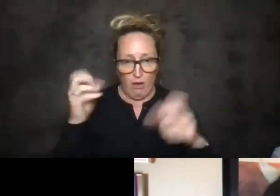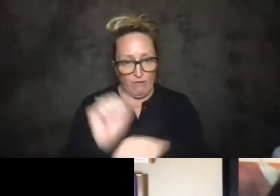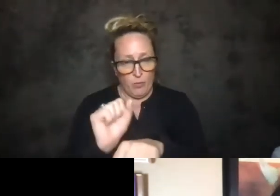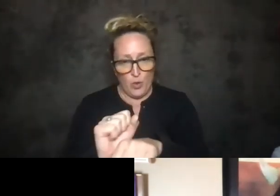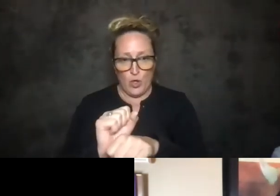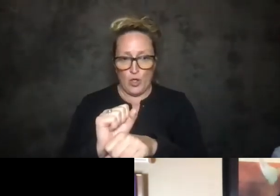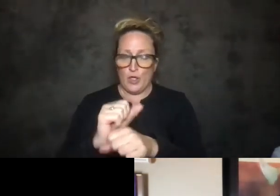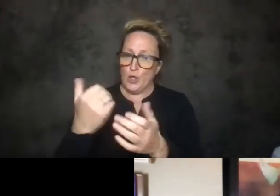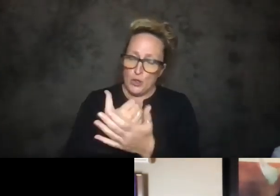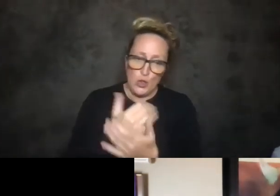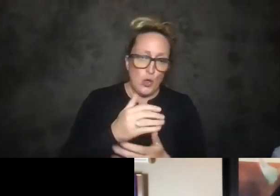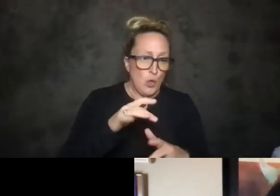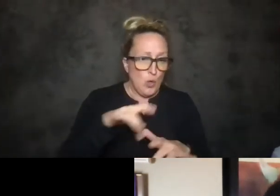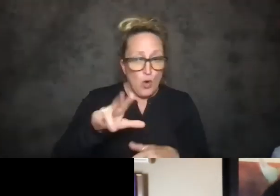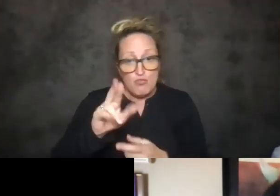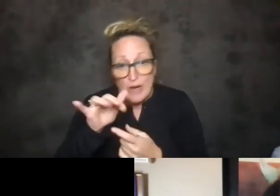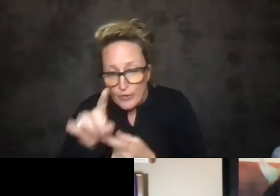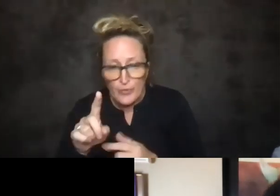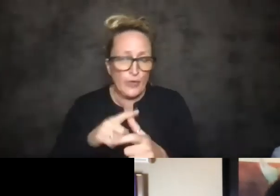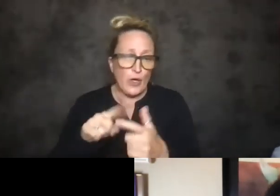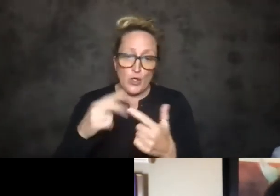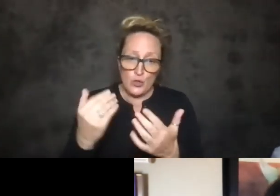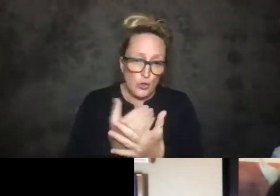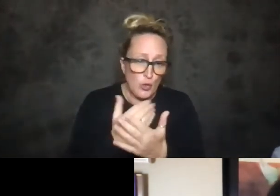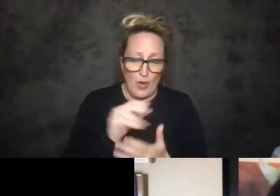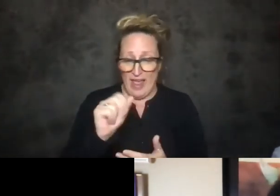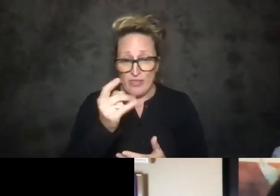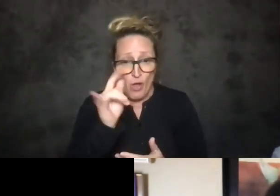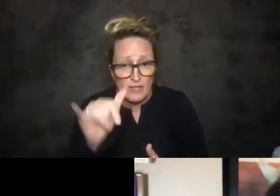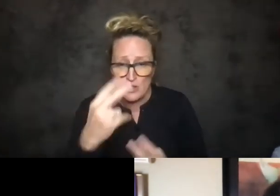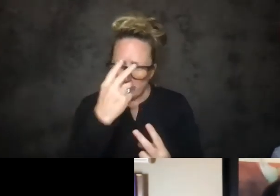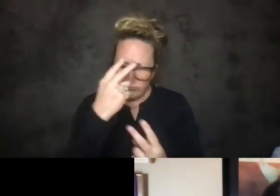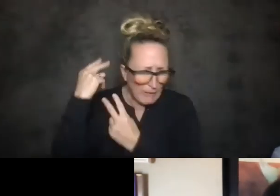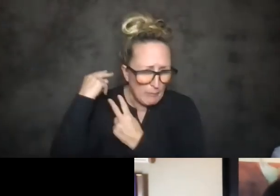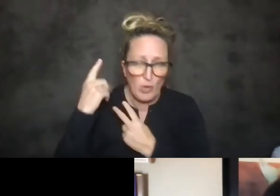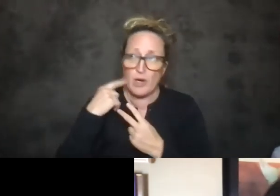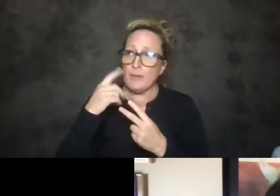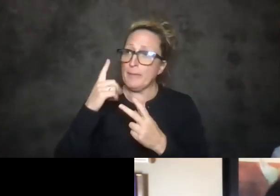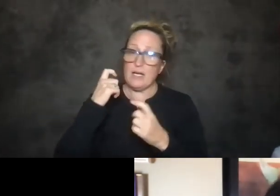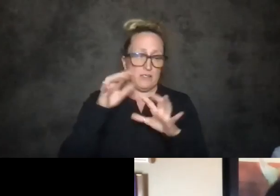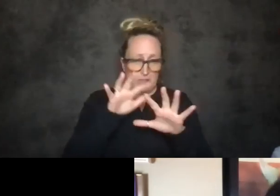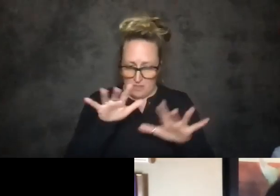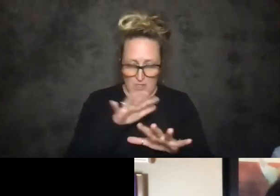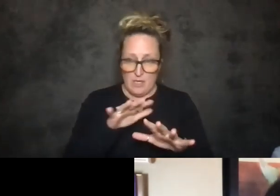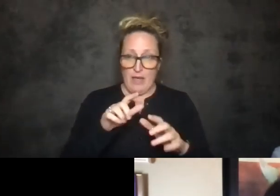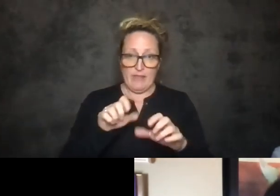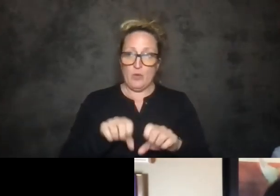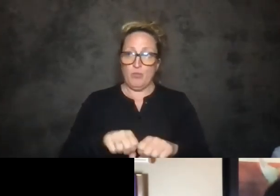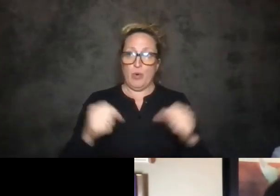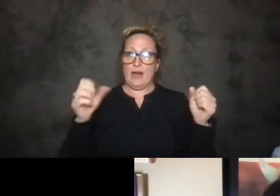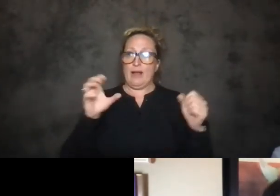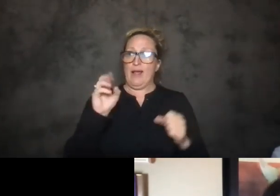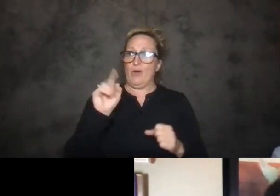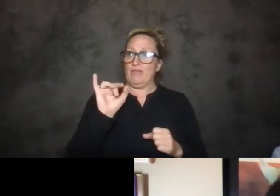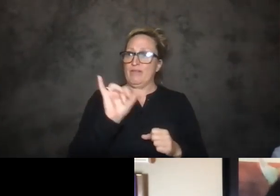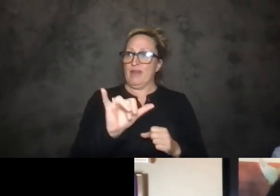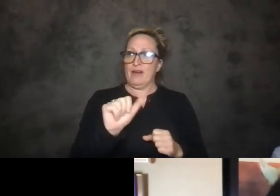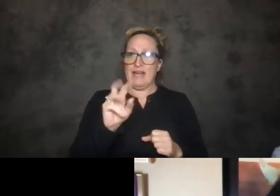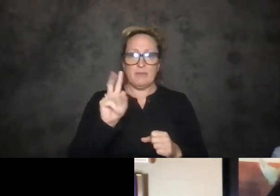the anthology and a memoir, because it's like that kind of space. And then you break out of it, and AWP is this, it's